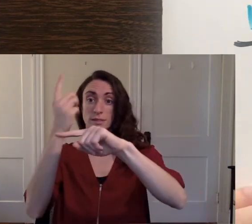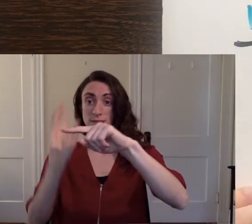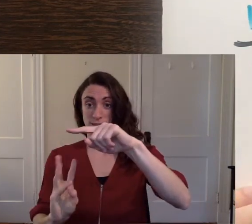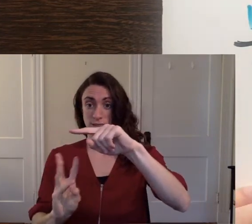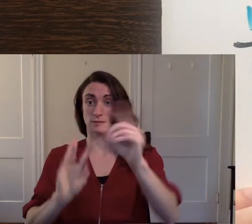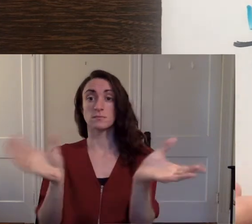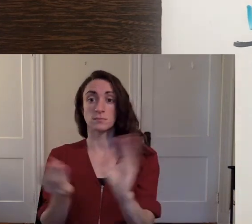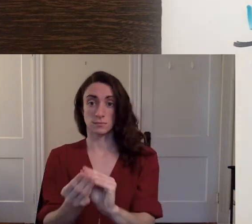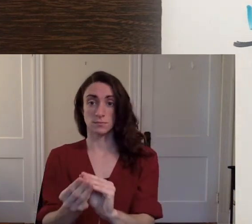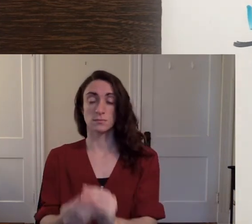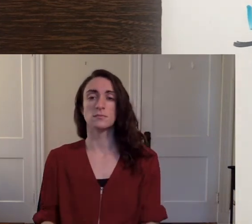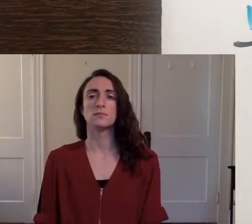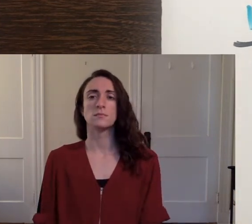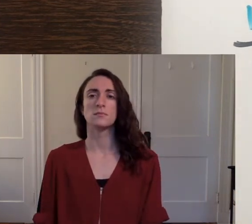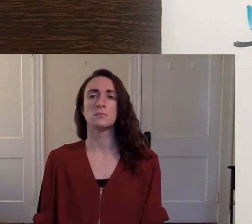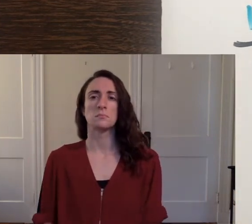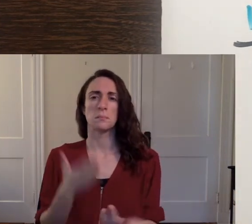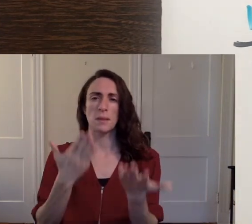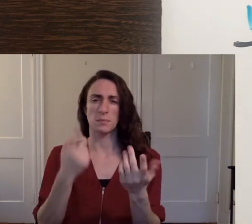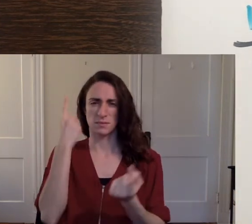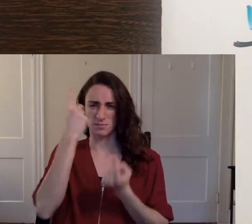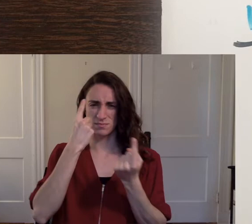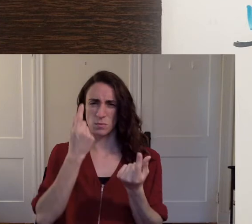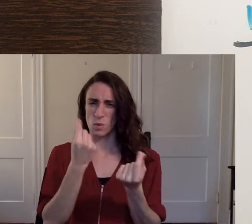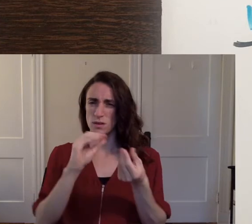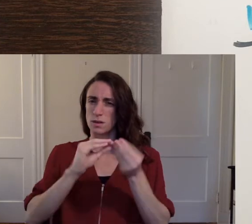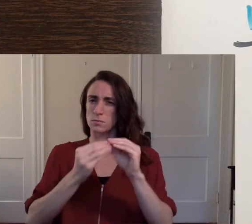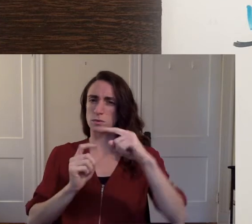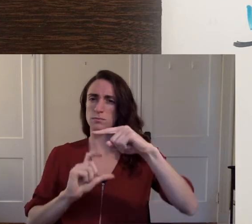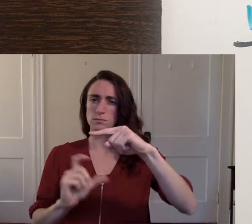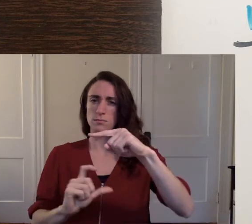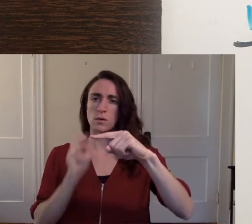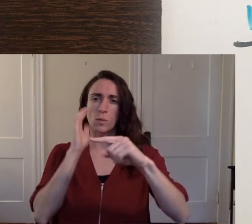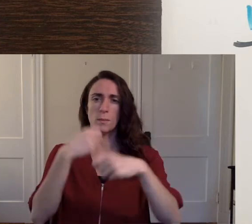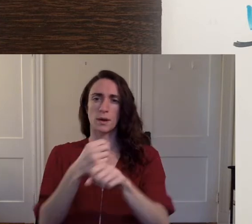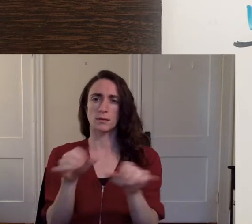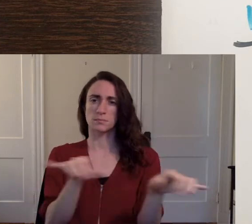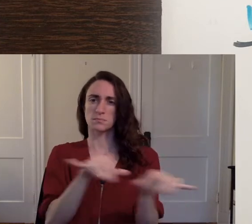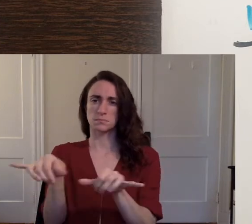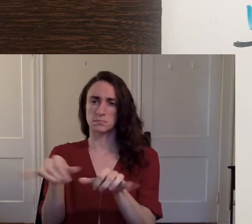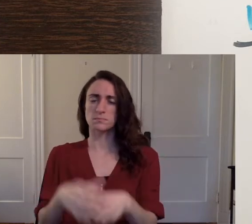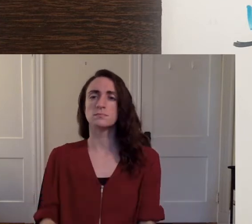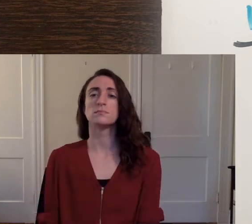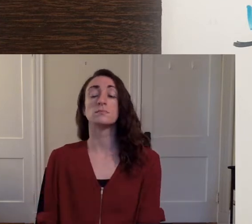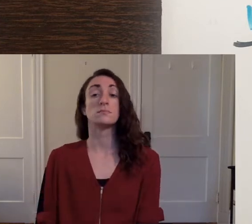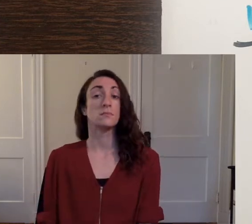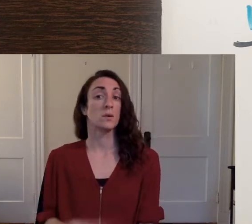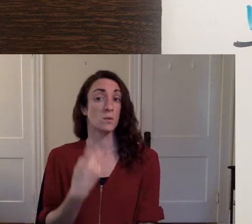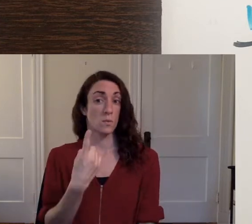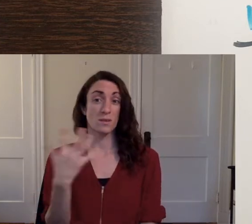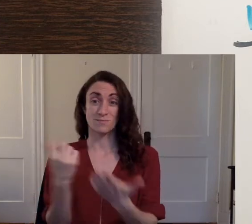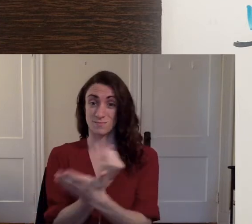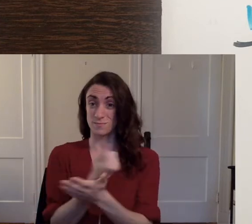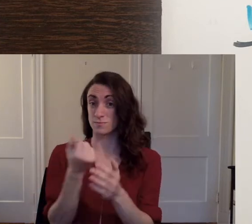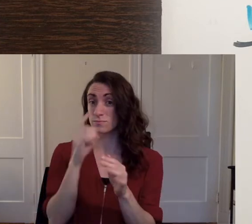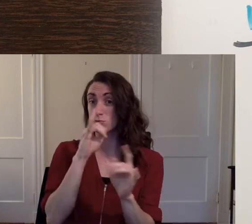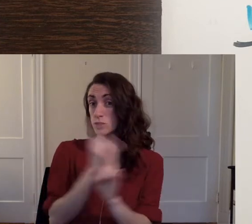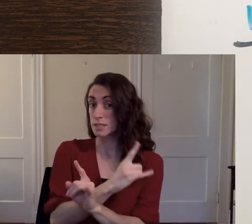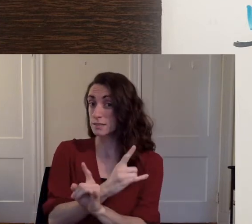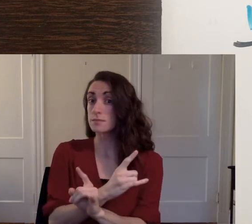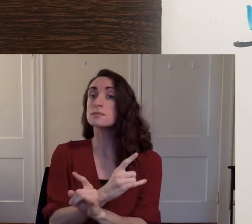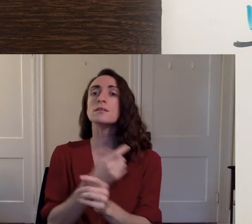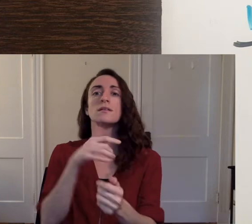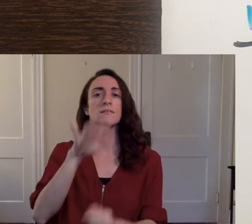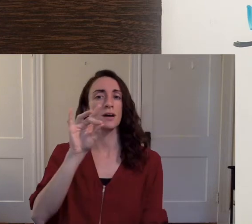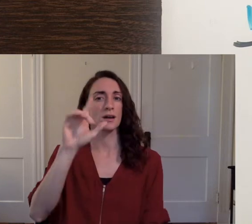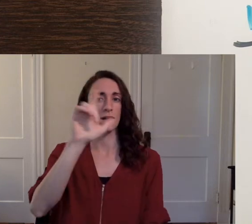1/6. So you might be wondering, how do you know what number to change the denominator to get that common denominator? The easiest way